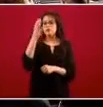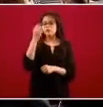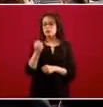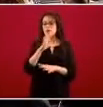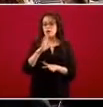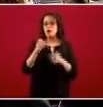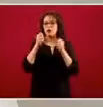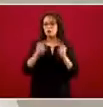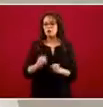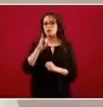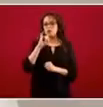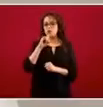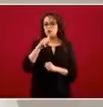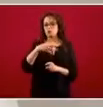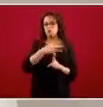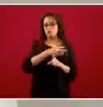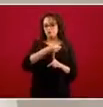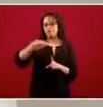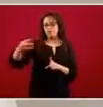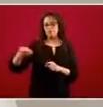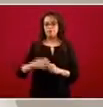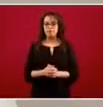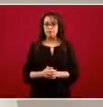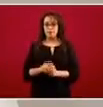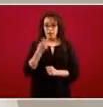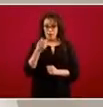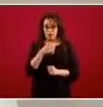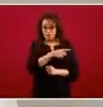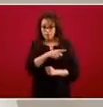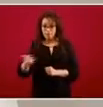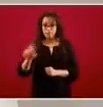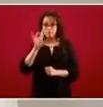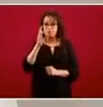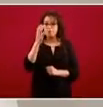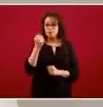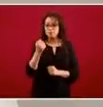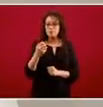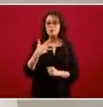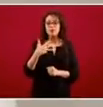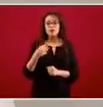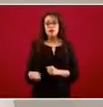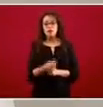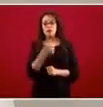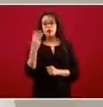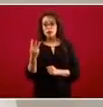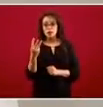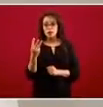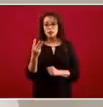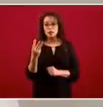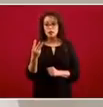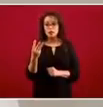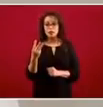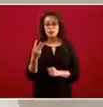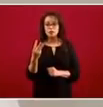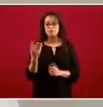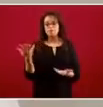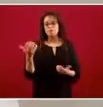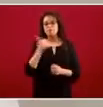have 39 cases, confirmed cases, out of which we have